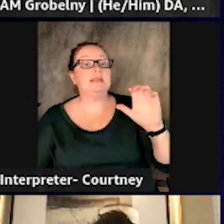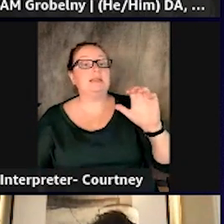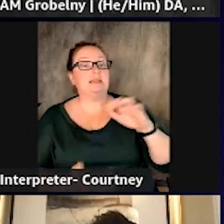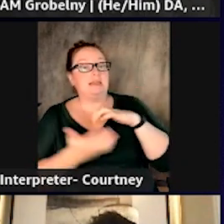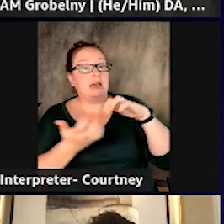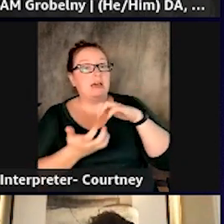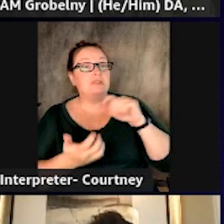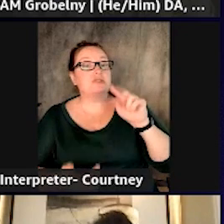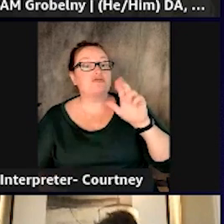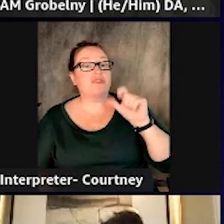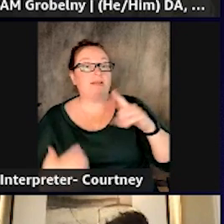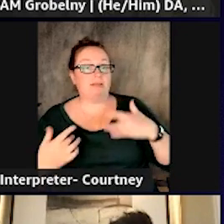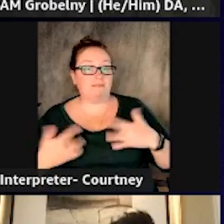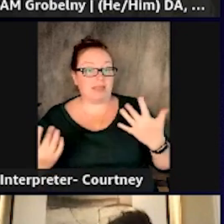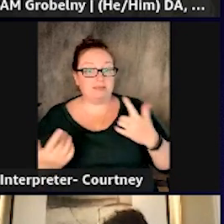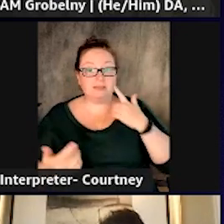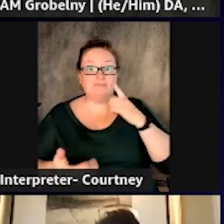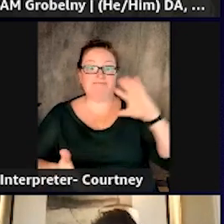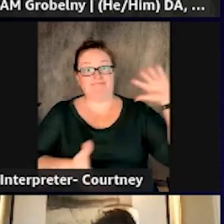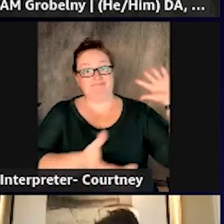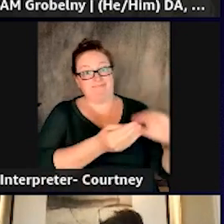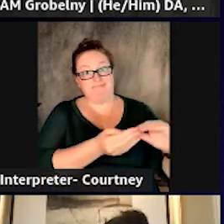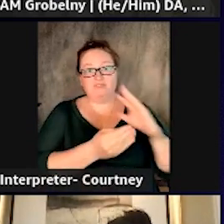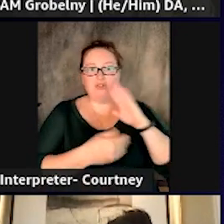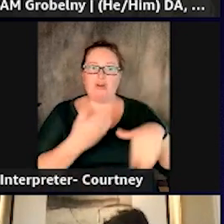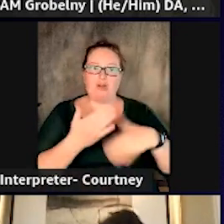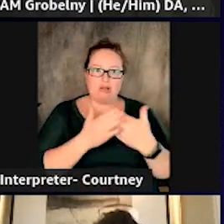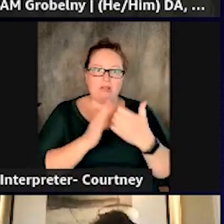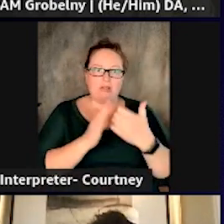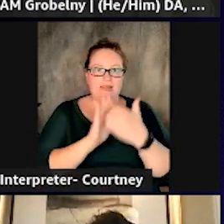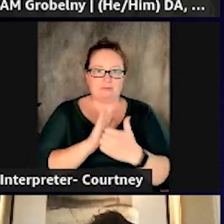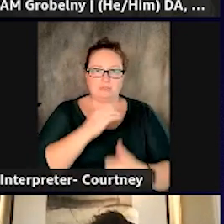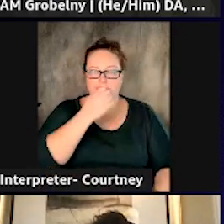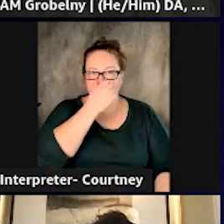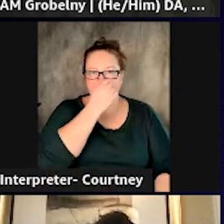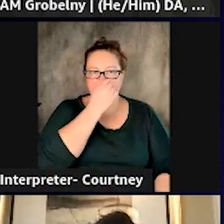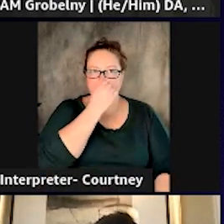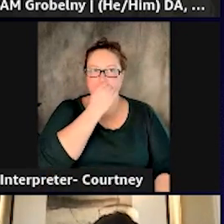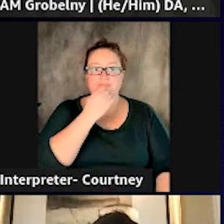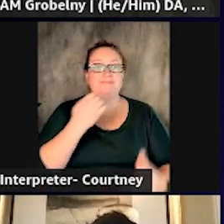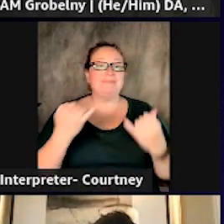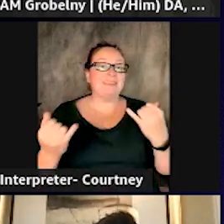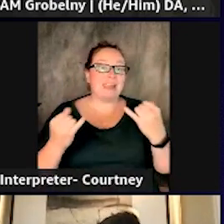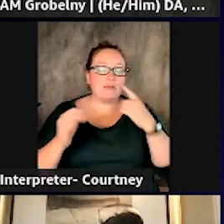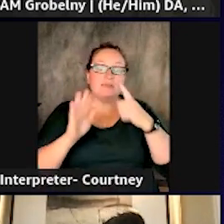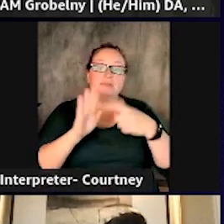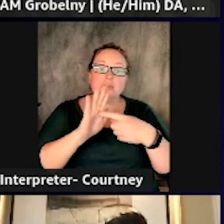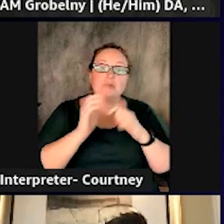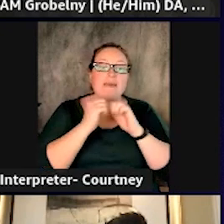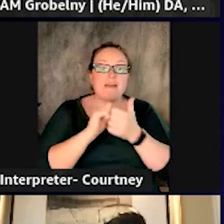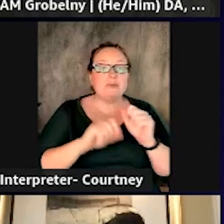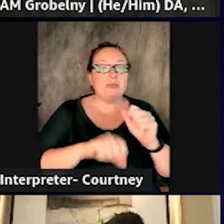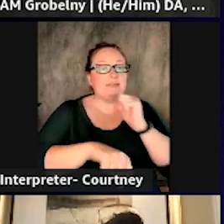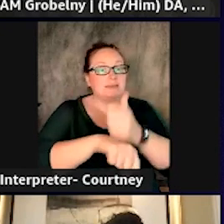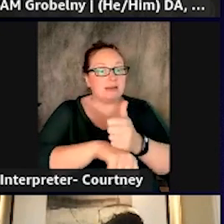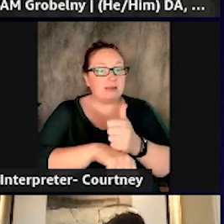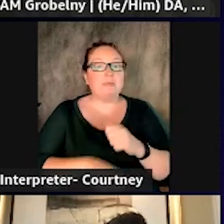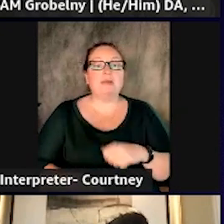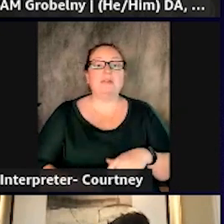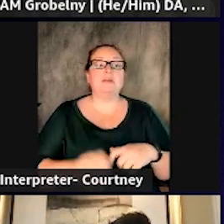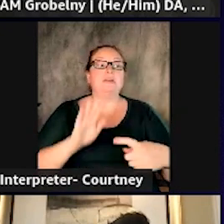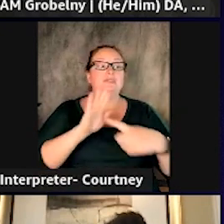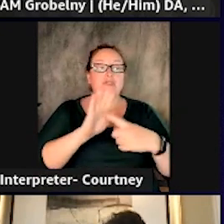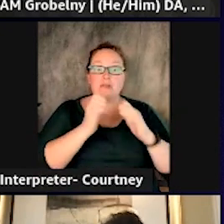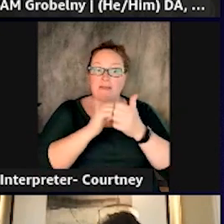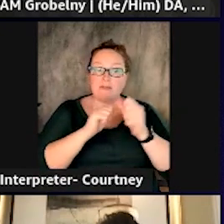aggregated across all of my accounts. And so now I've shown you how you can set it up. I've shown you how it can be used